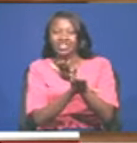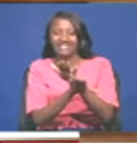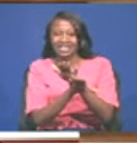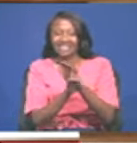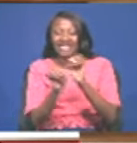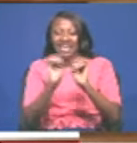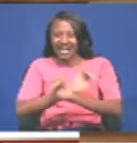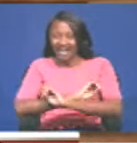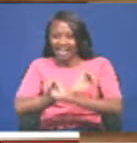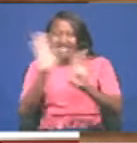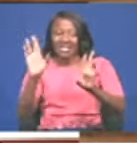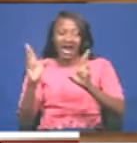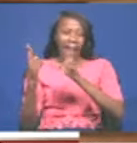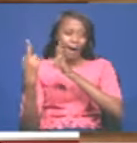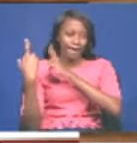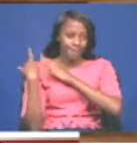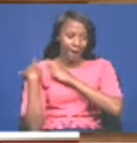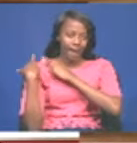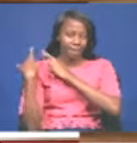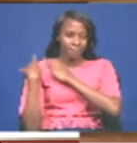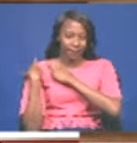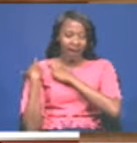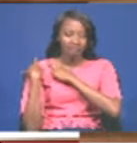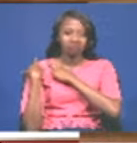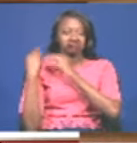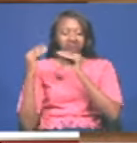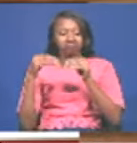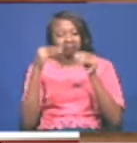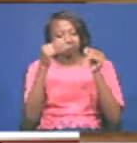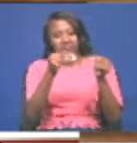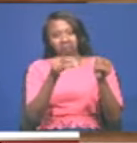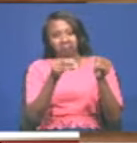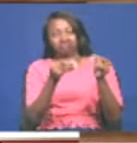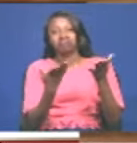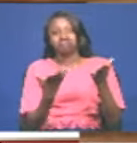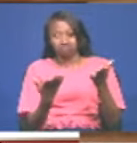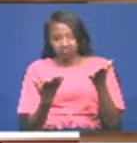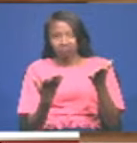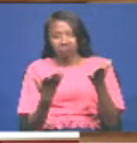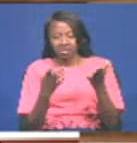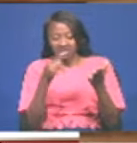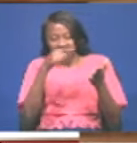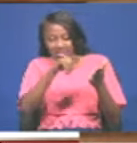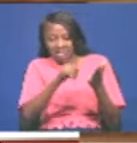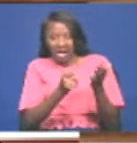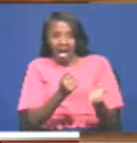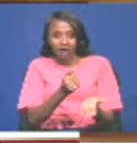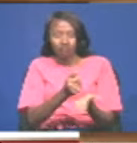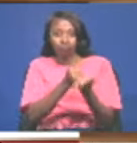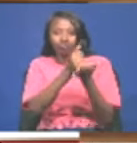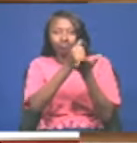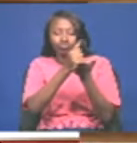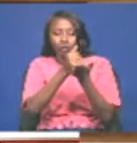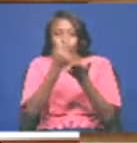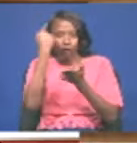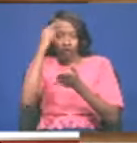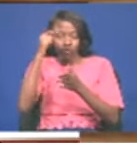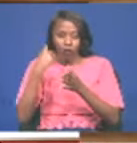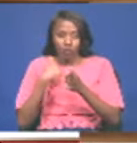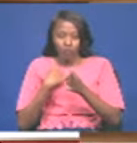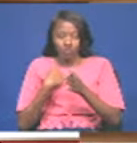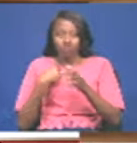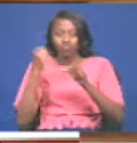responsibilities that will assist me be able to discharge the